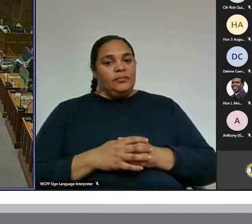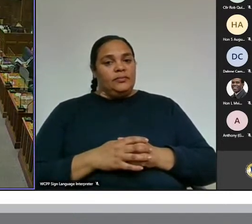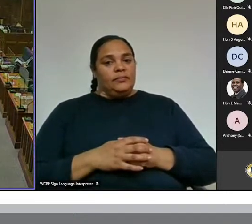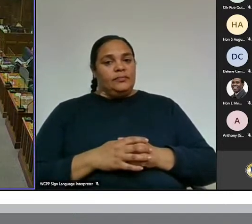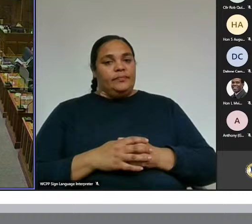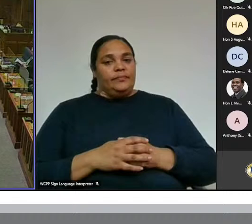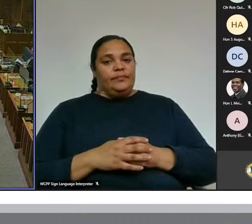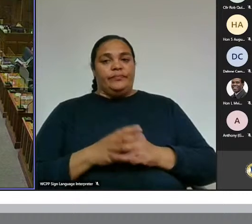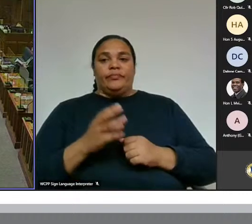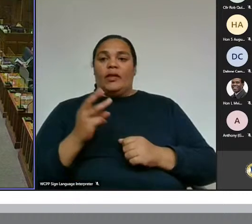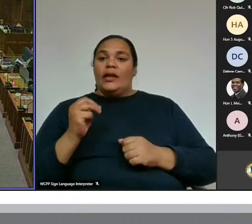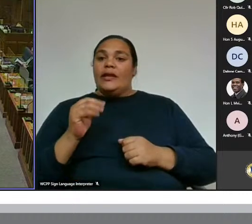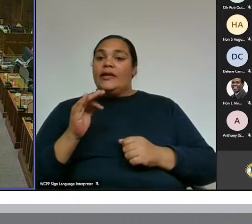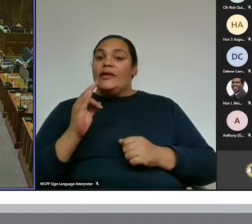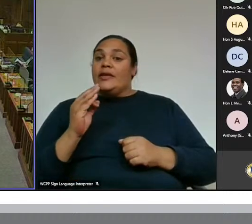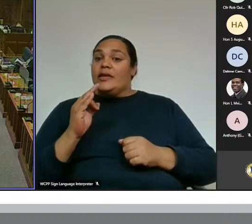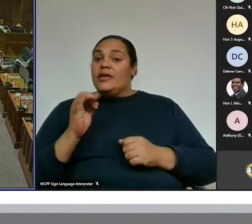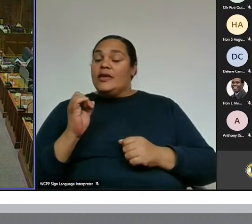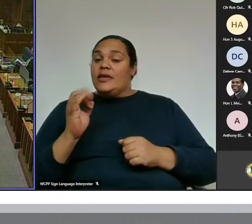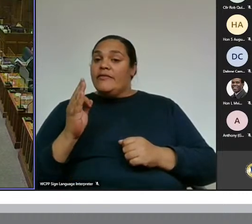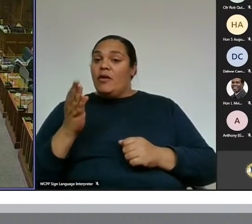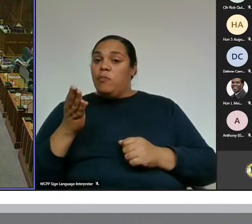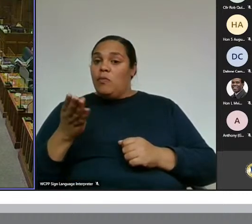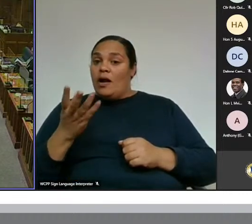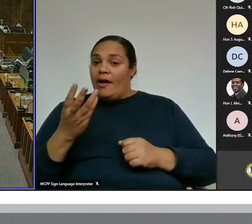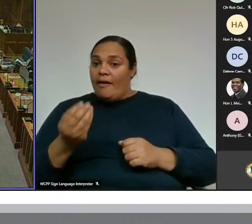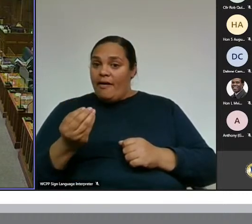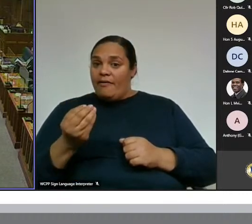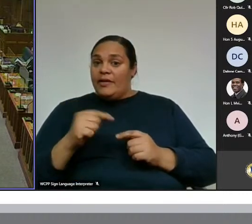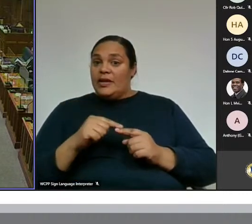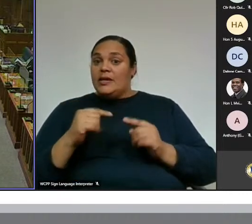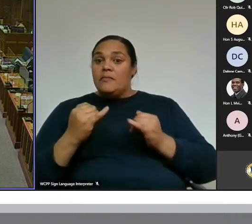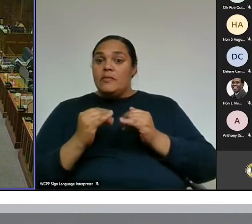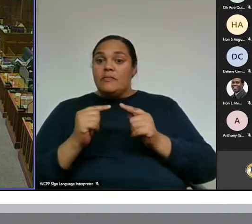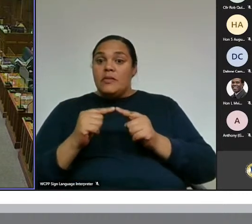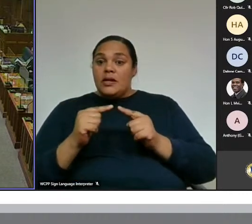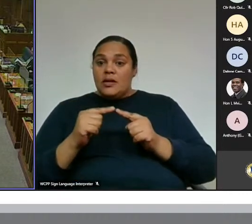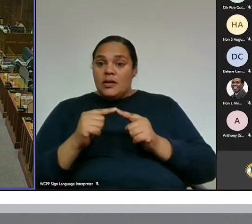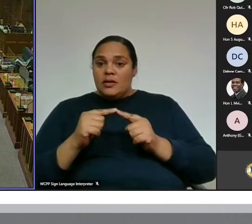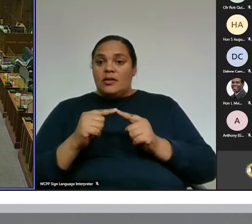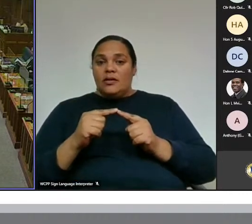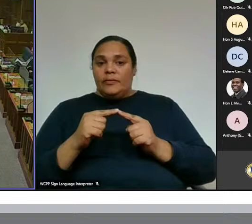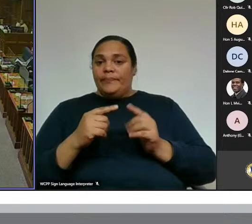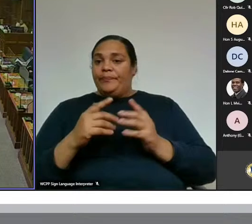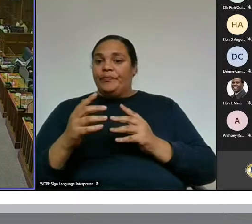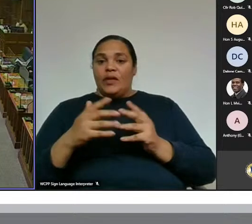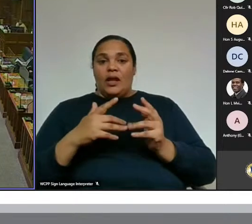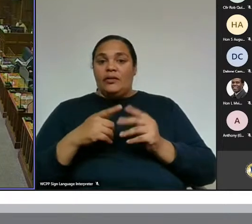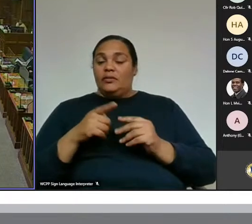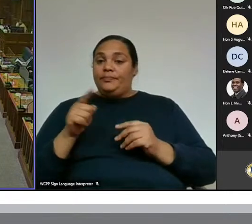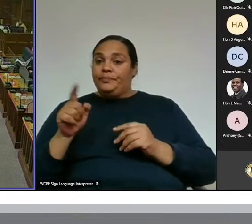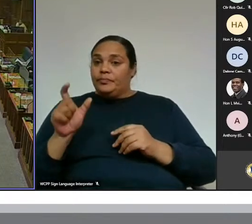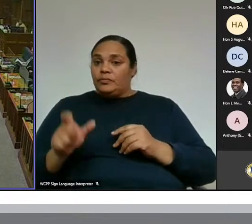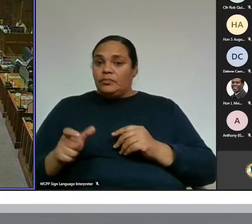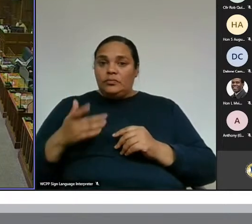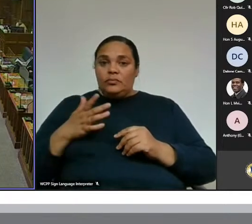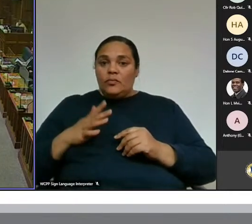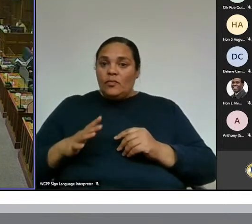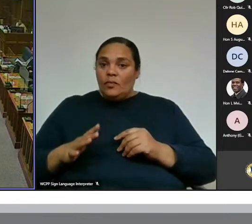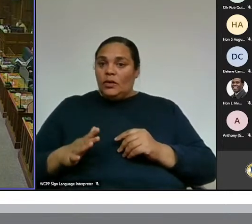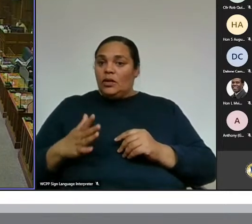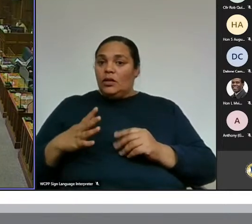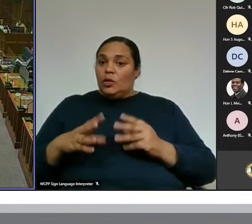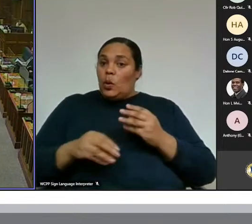If Mr. Stanway is on the platform in the meeting, if there's anything that he wish